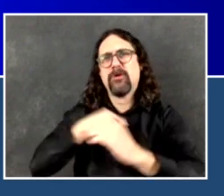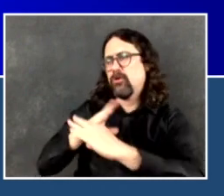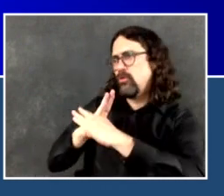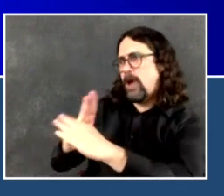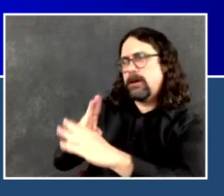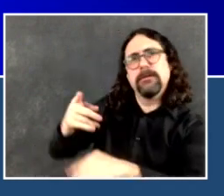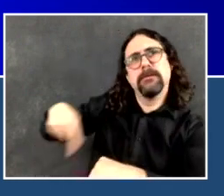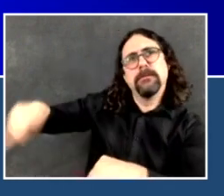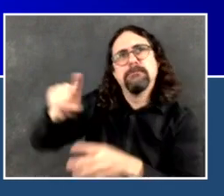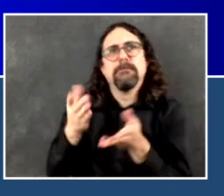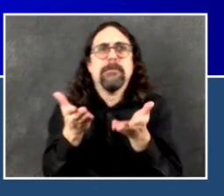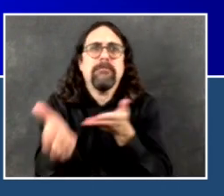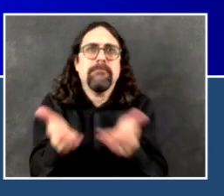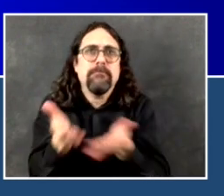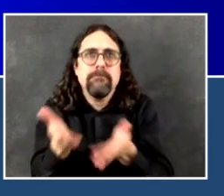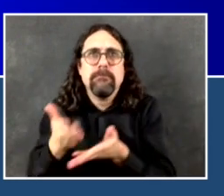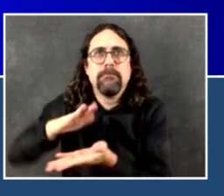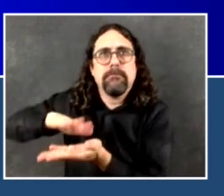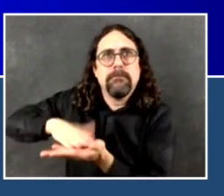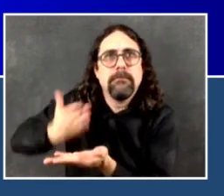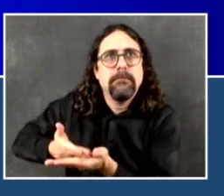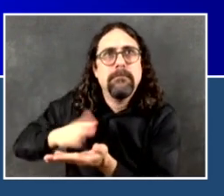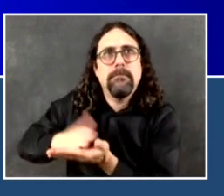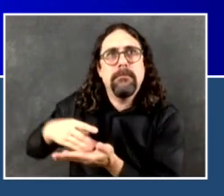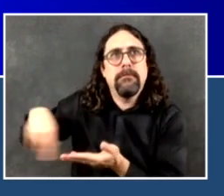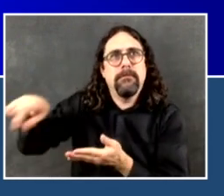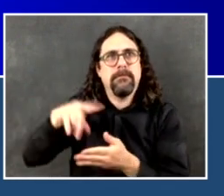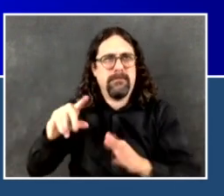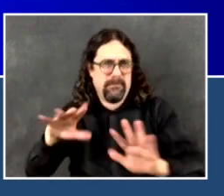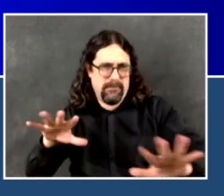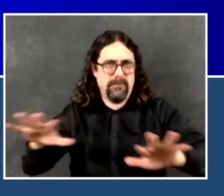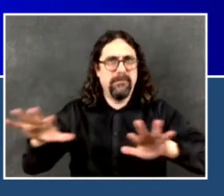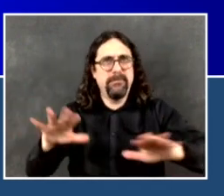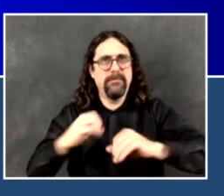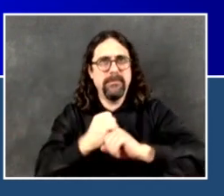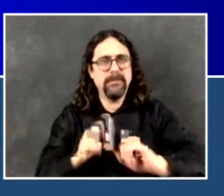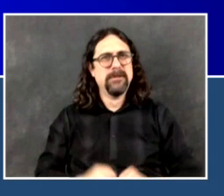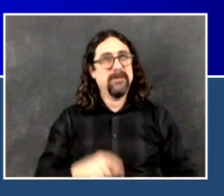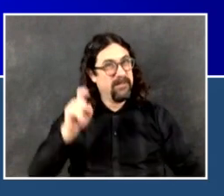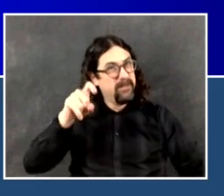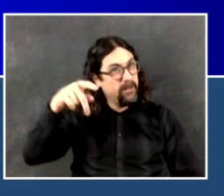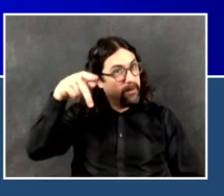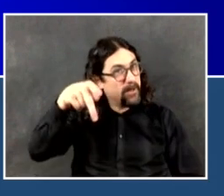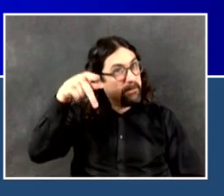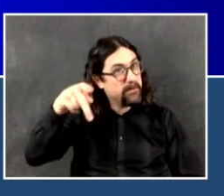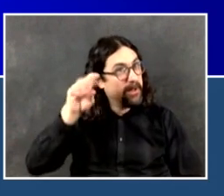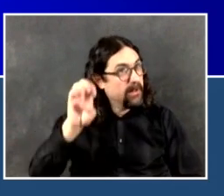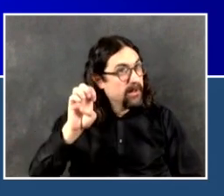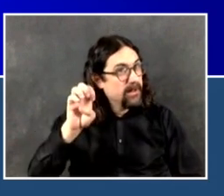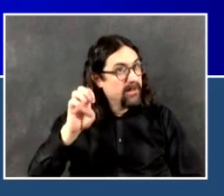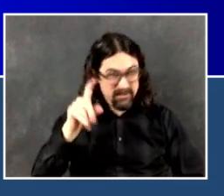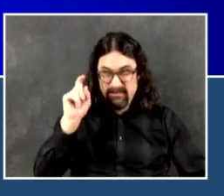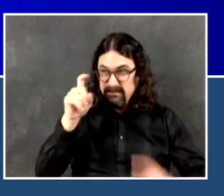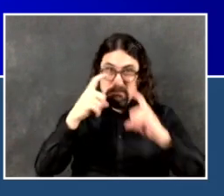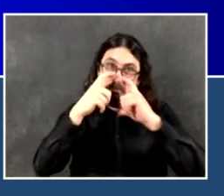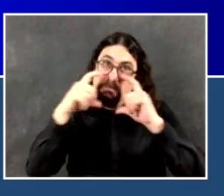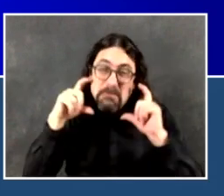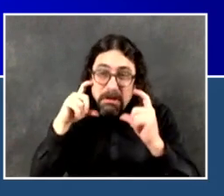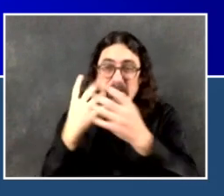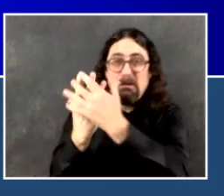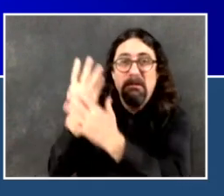different work that they do to make sure they're safe? When will they need more? When will they need less? We've got to start to fill in those